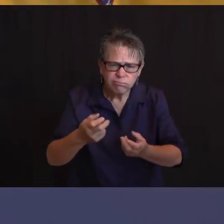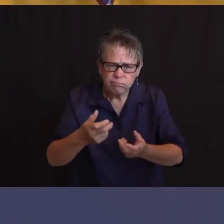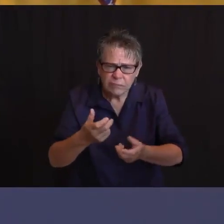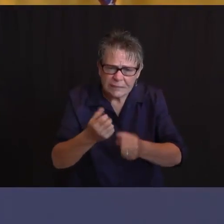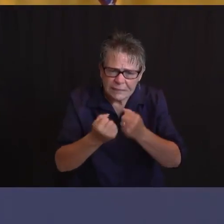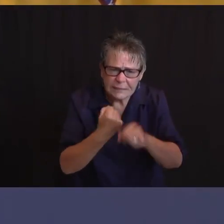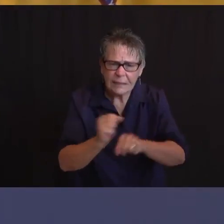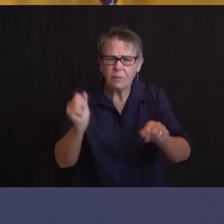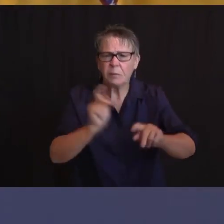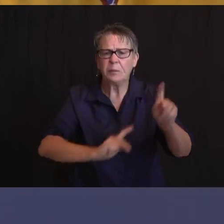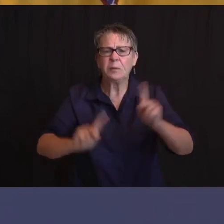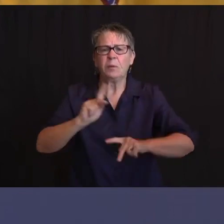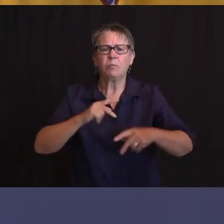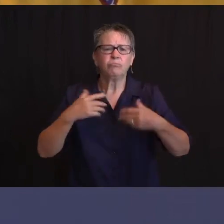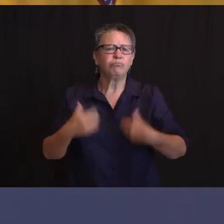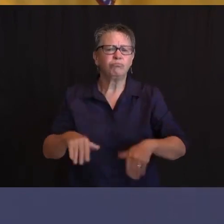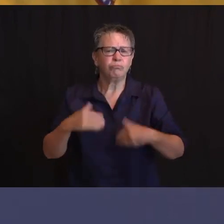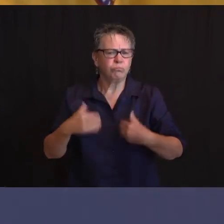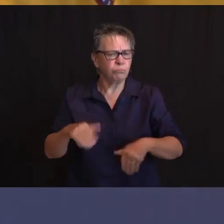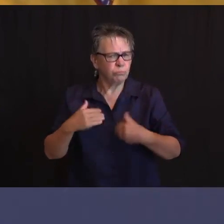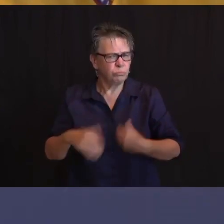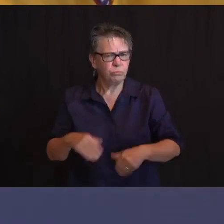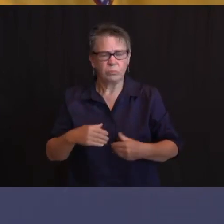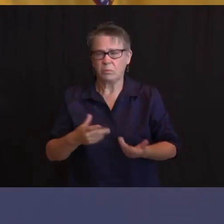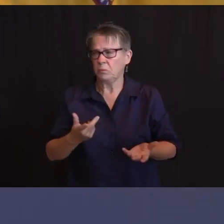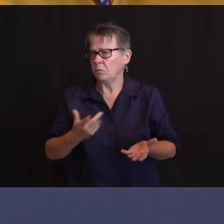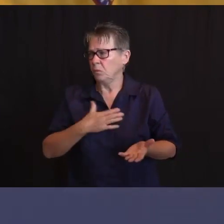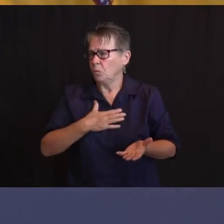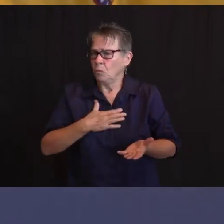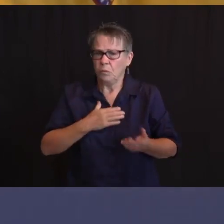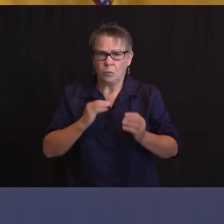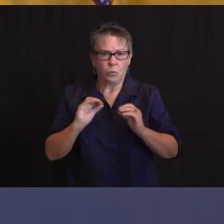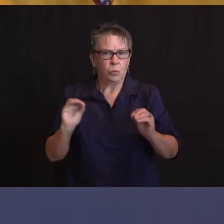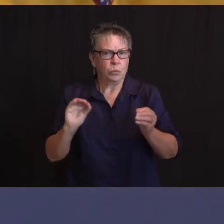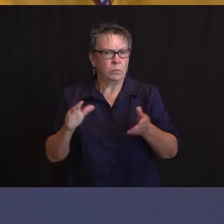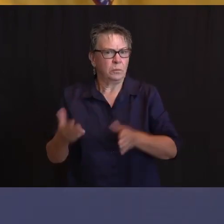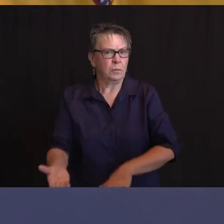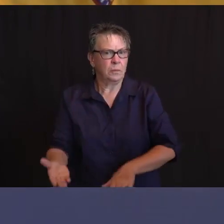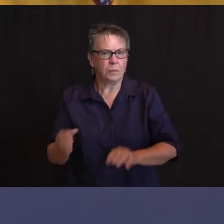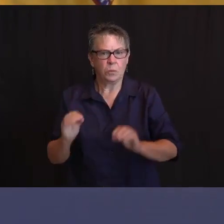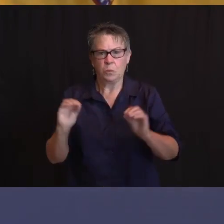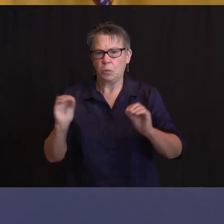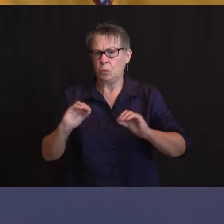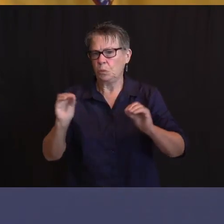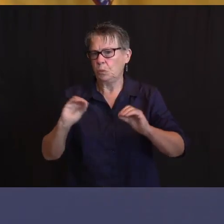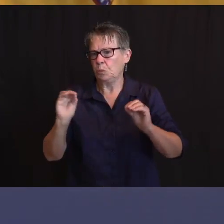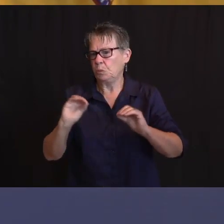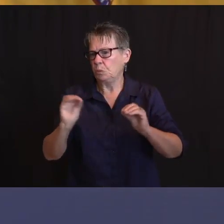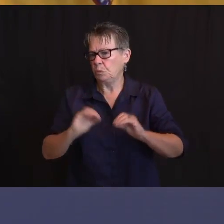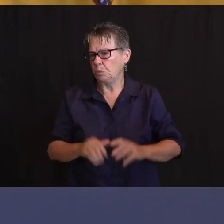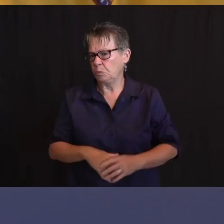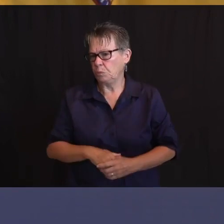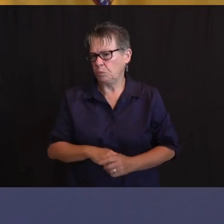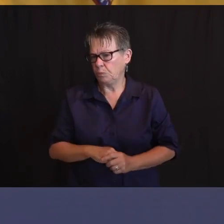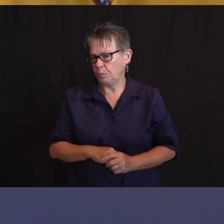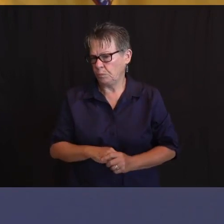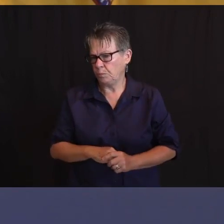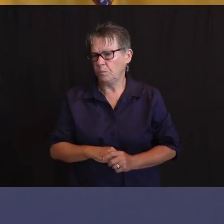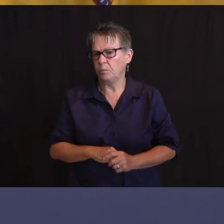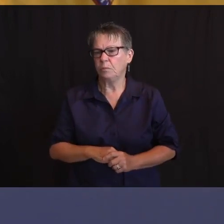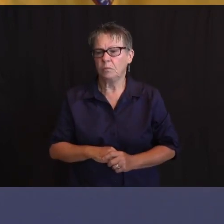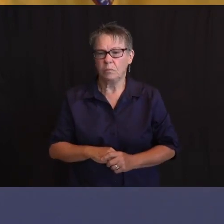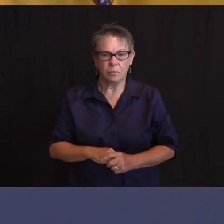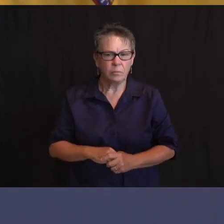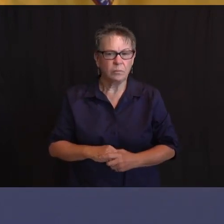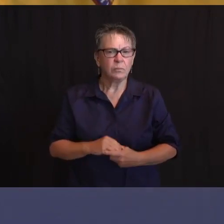Pat. So we'll start over with Matt. Before we do, just to say we'll be virtual as we've been for the past period of time